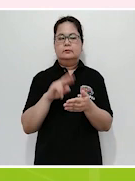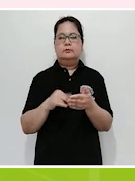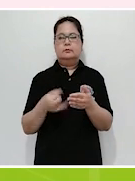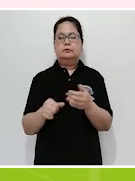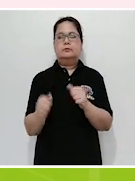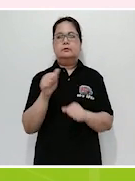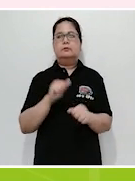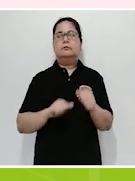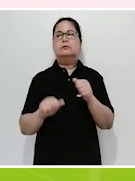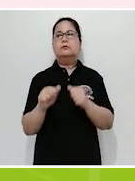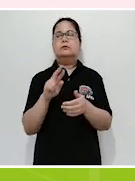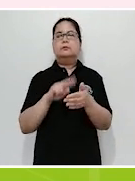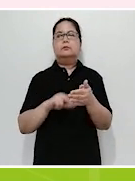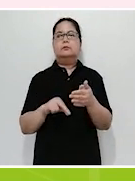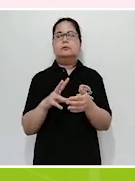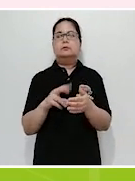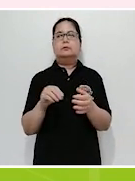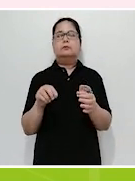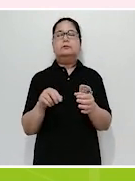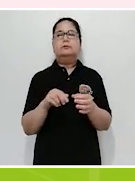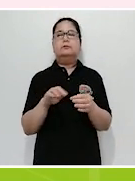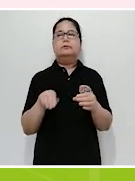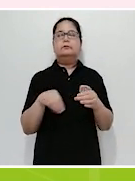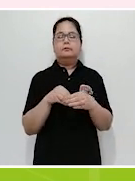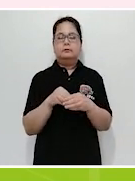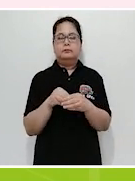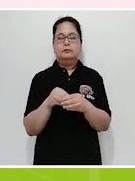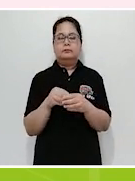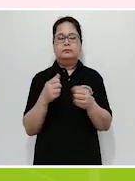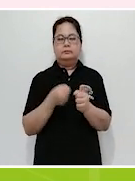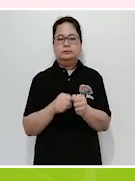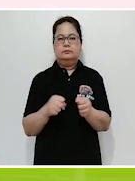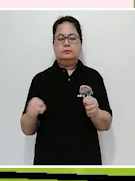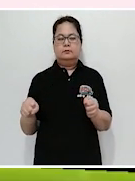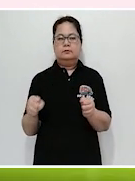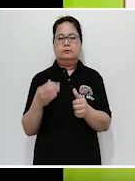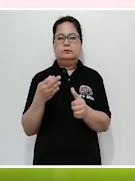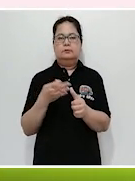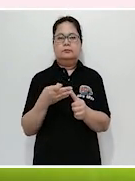Third, actively read and interact with a text.